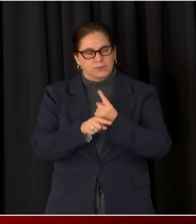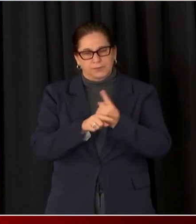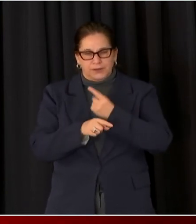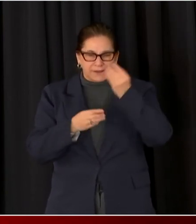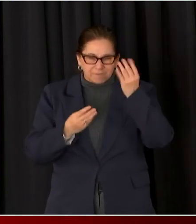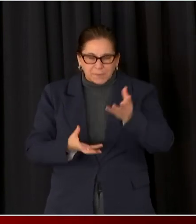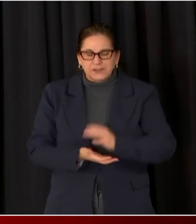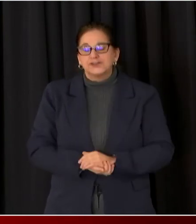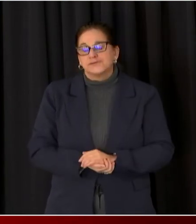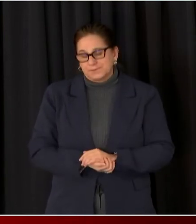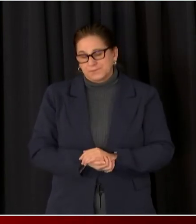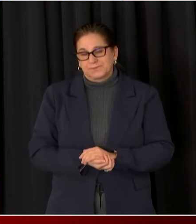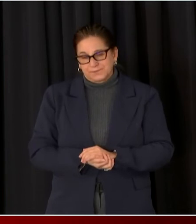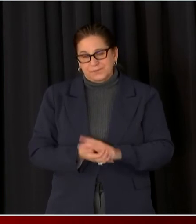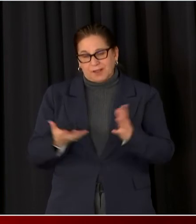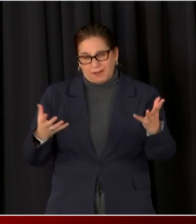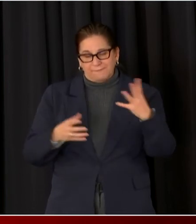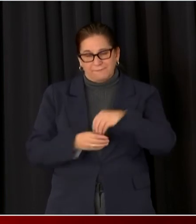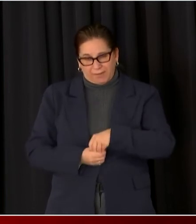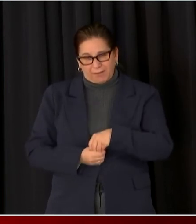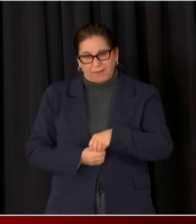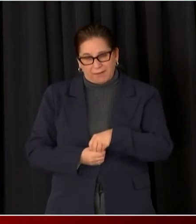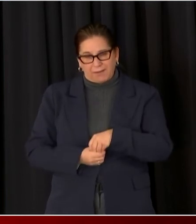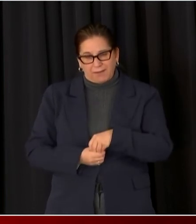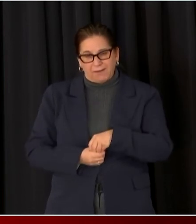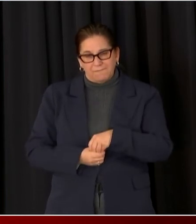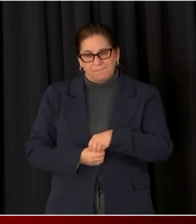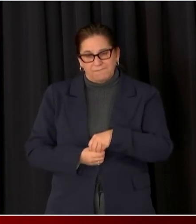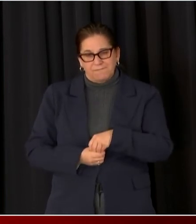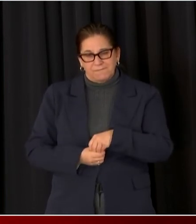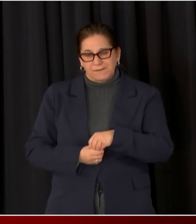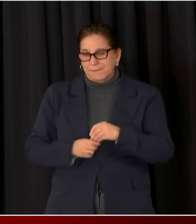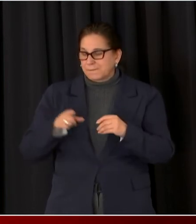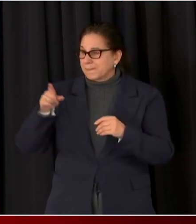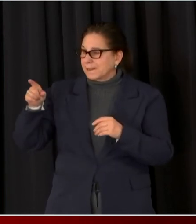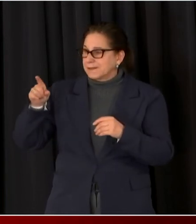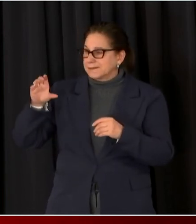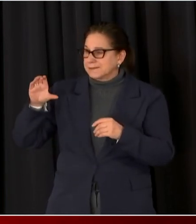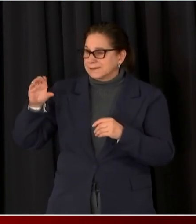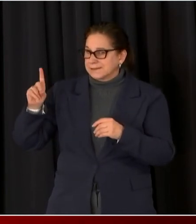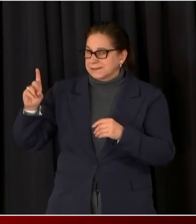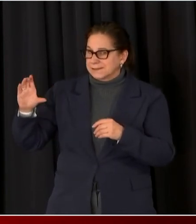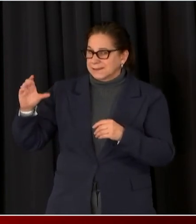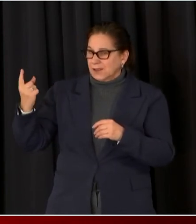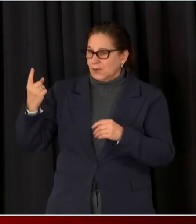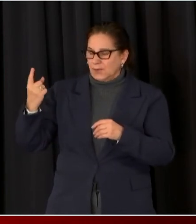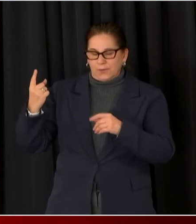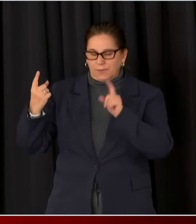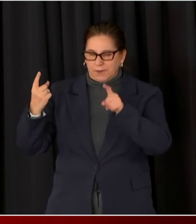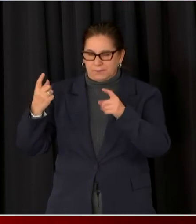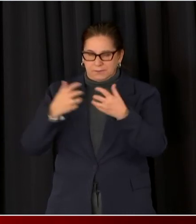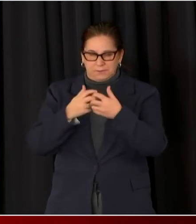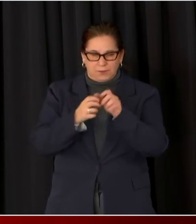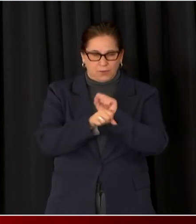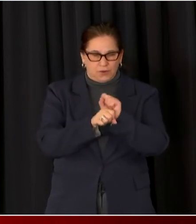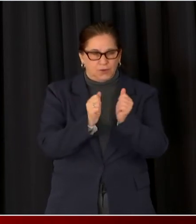produce those documents until there is an EUA. And the number of days that they need to do that process is dependent on